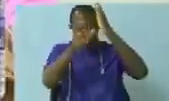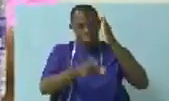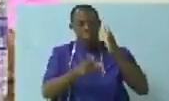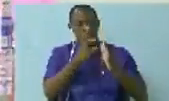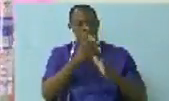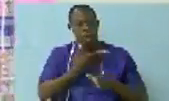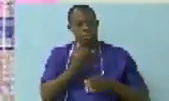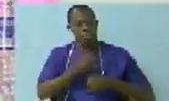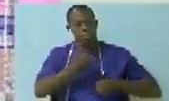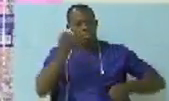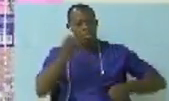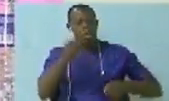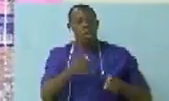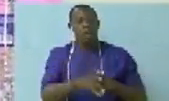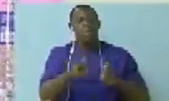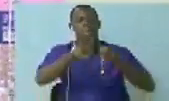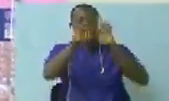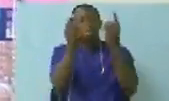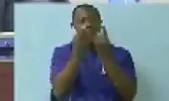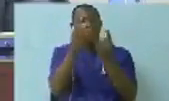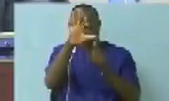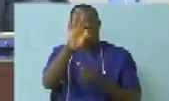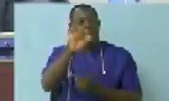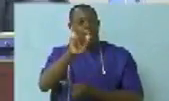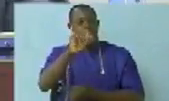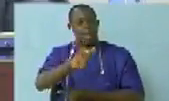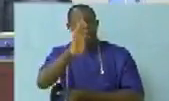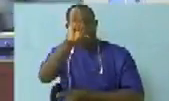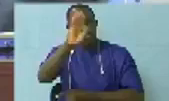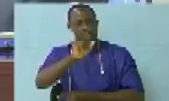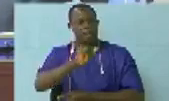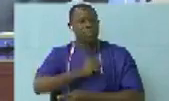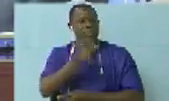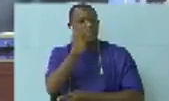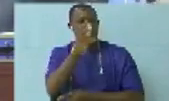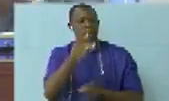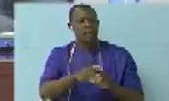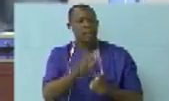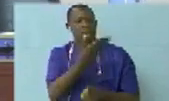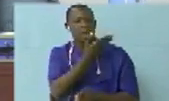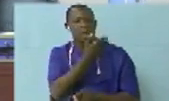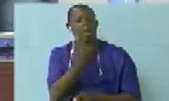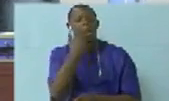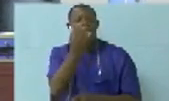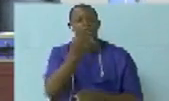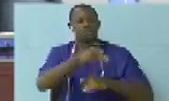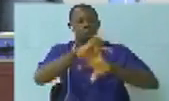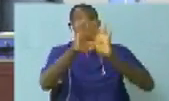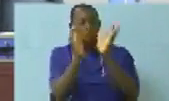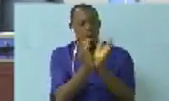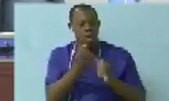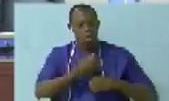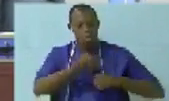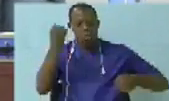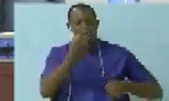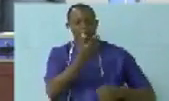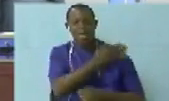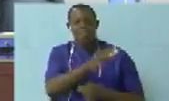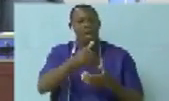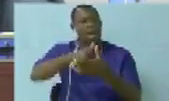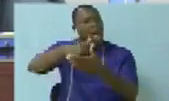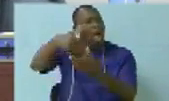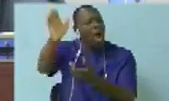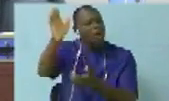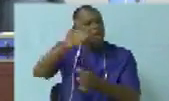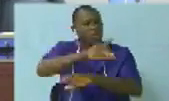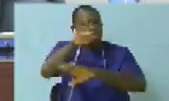kilo. Ms. General Tamba said they were asked to leave their guns outside. General Tamba said and Rodi Janko